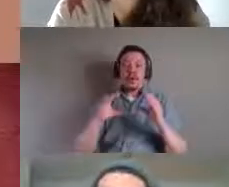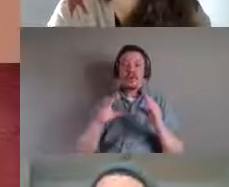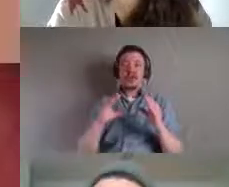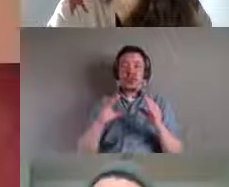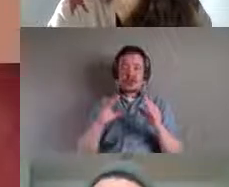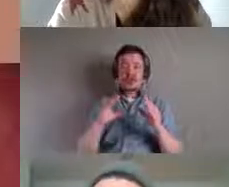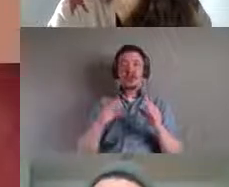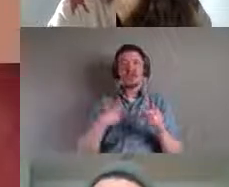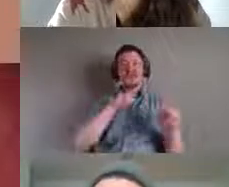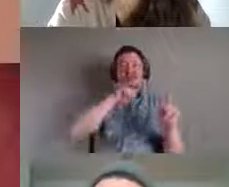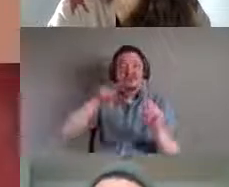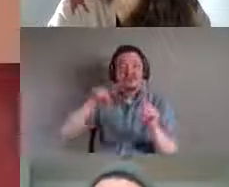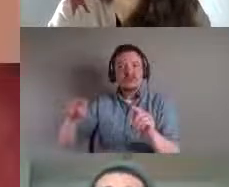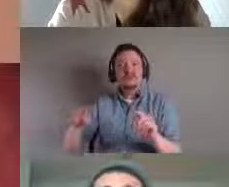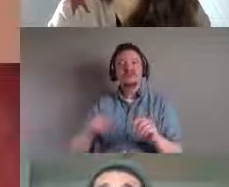grade schools,